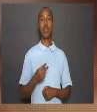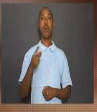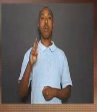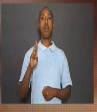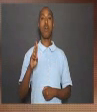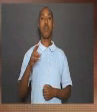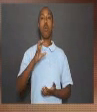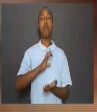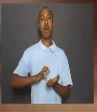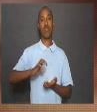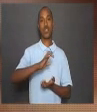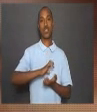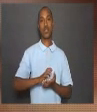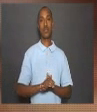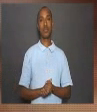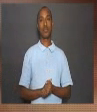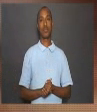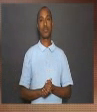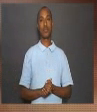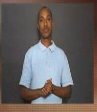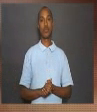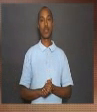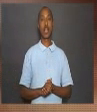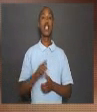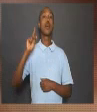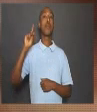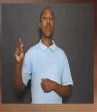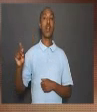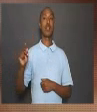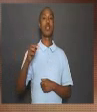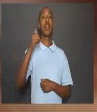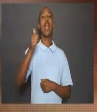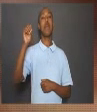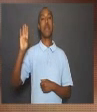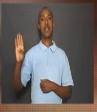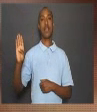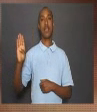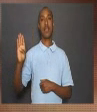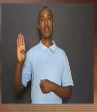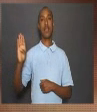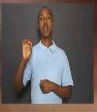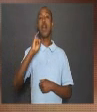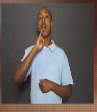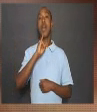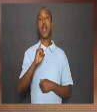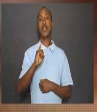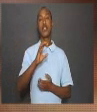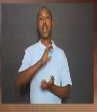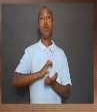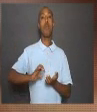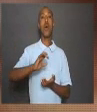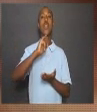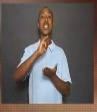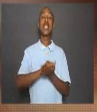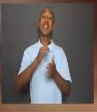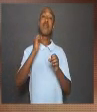or compounds. The product AB is the compound